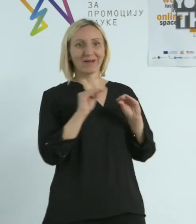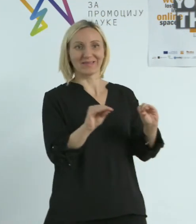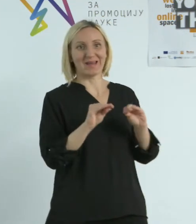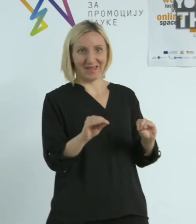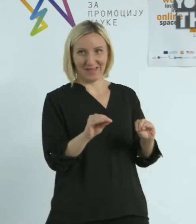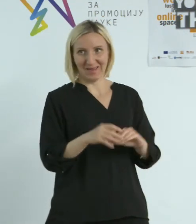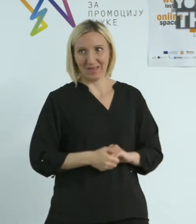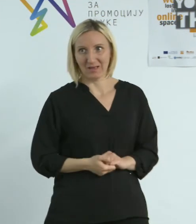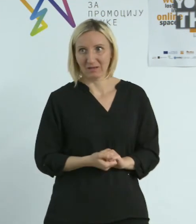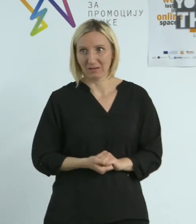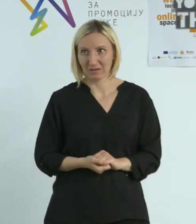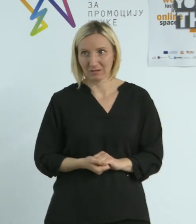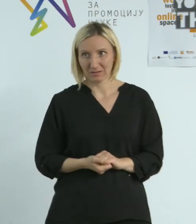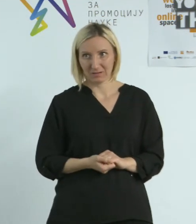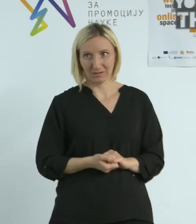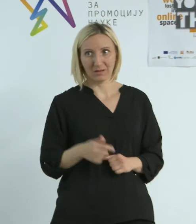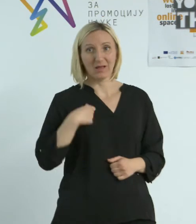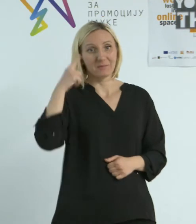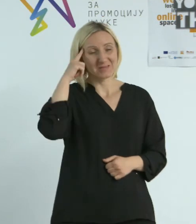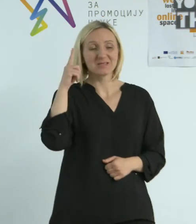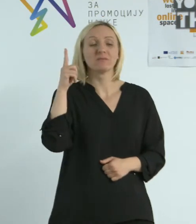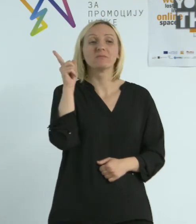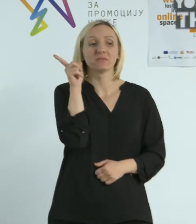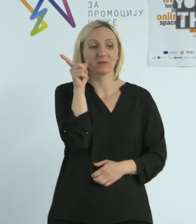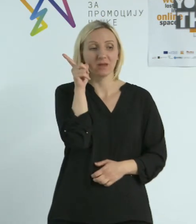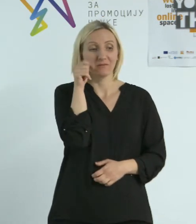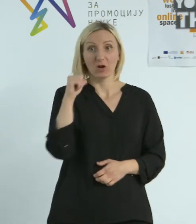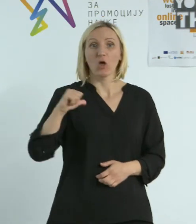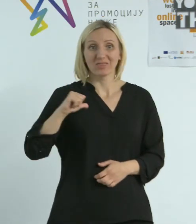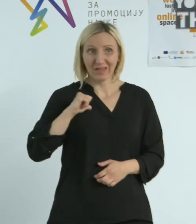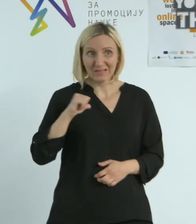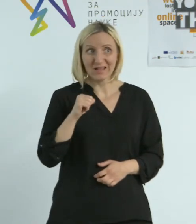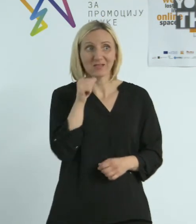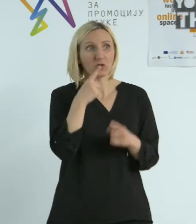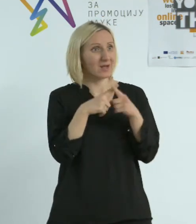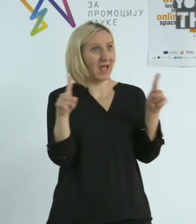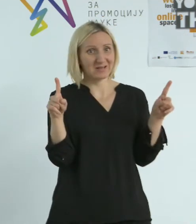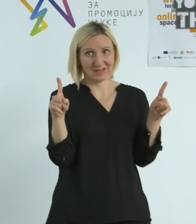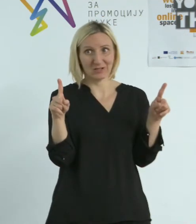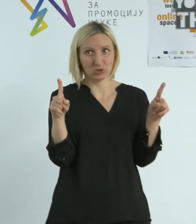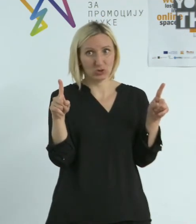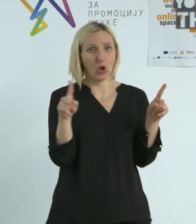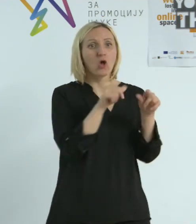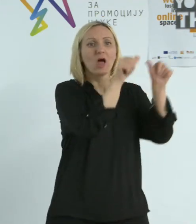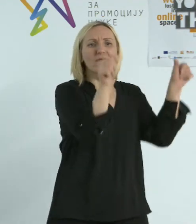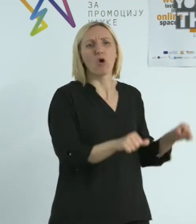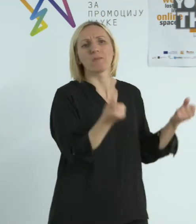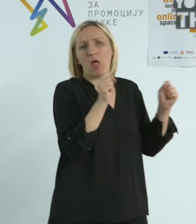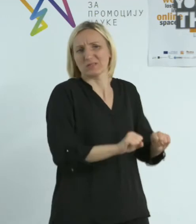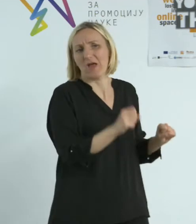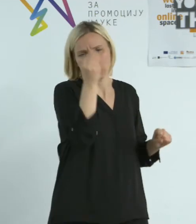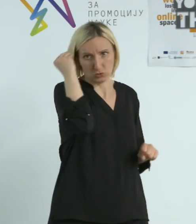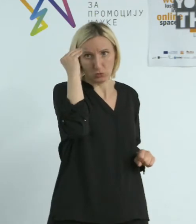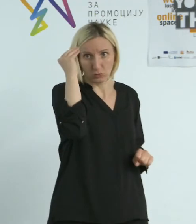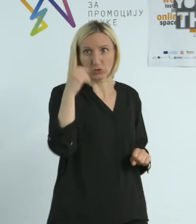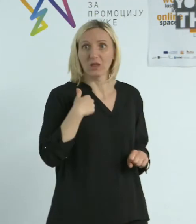this point a little bit later because I think it's very interesting and different from the formal learning. I have to also say